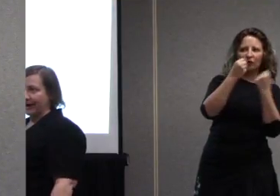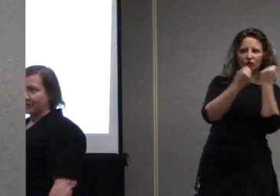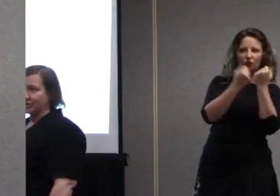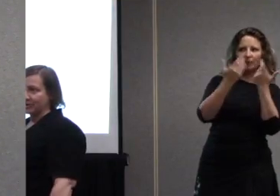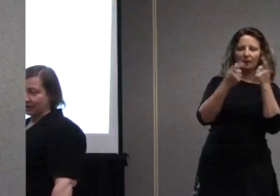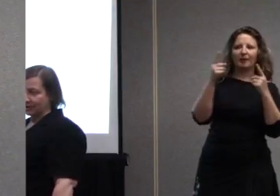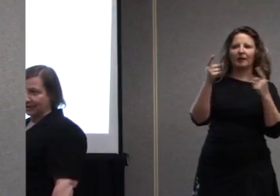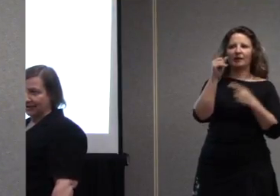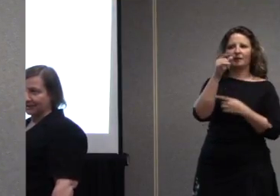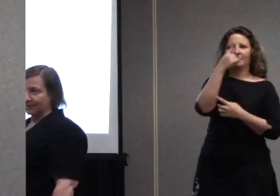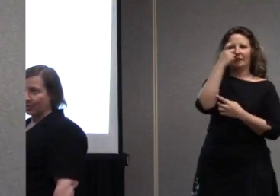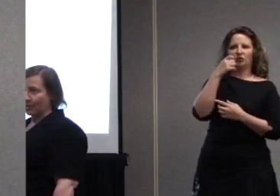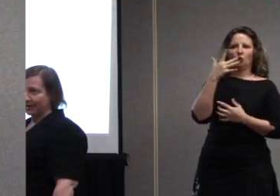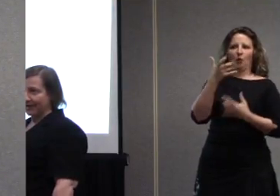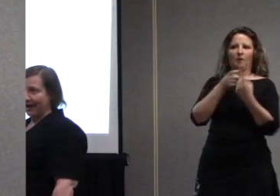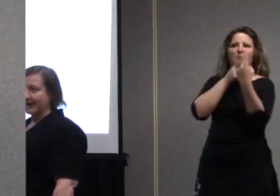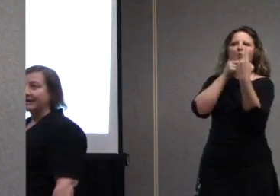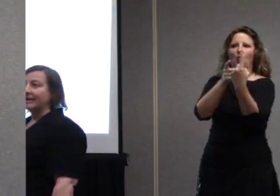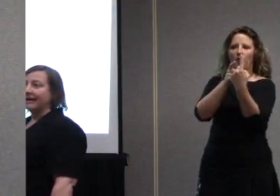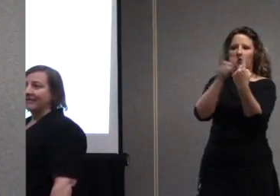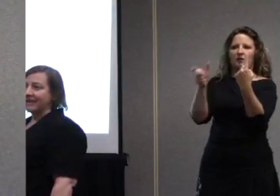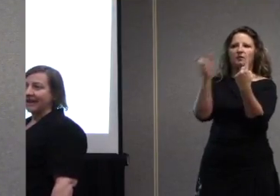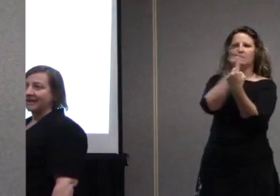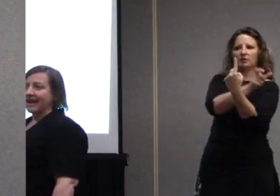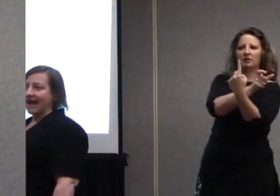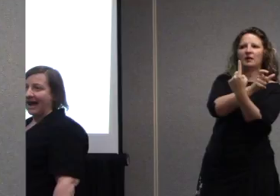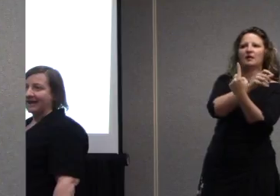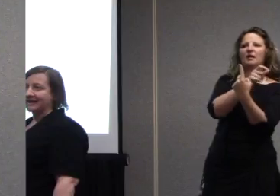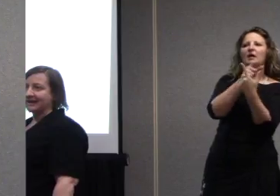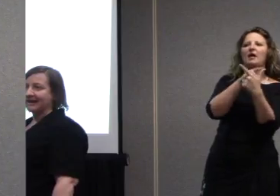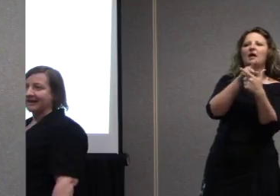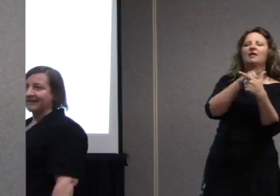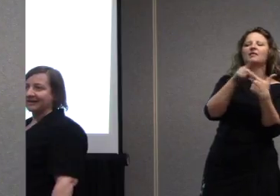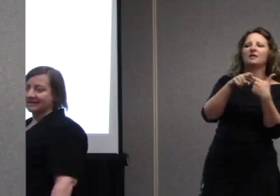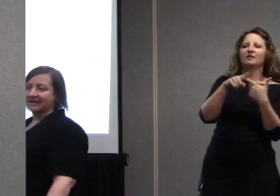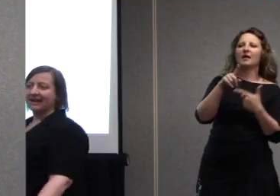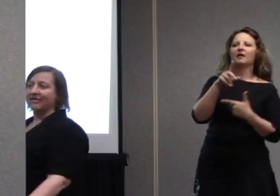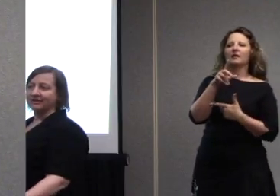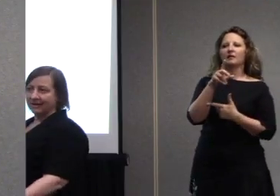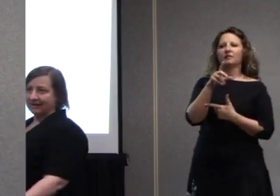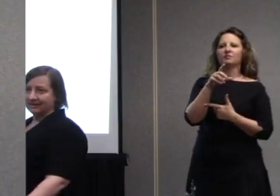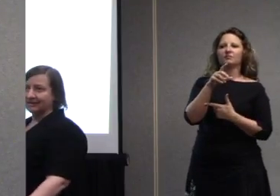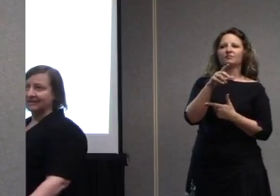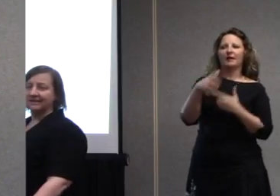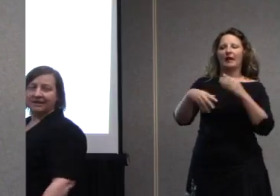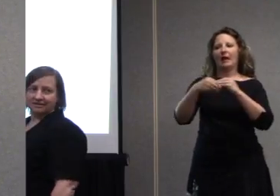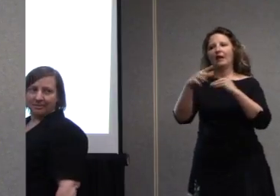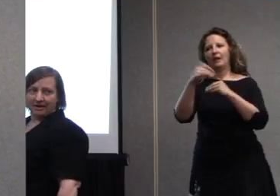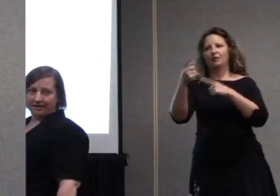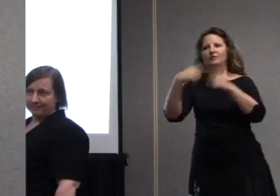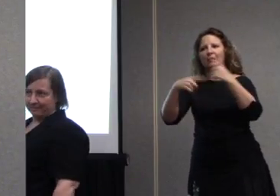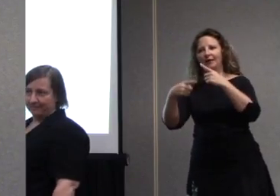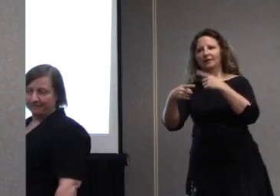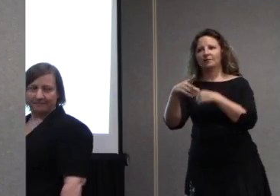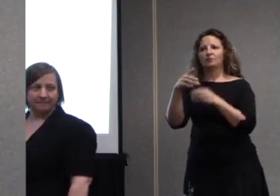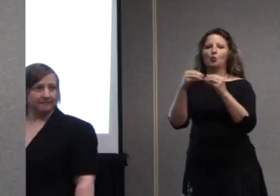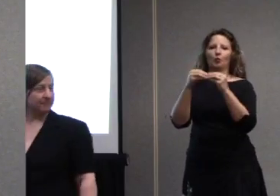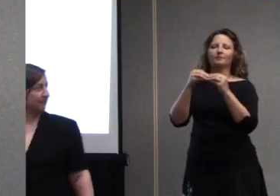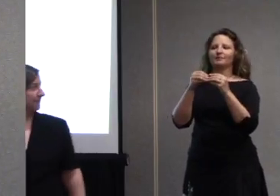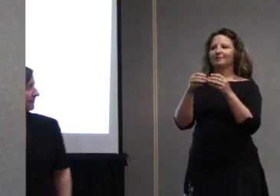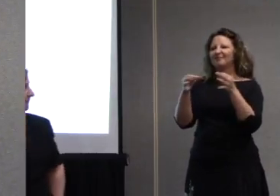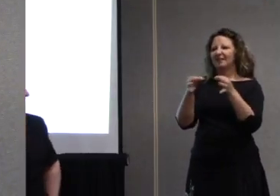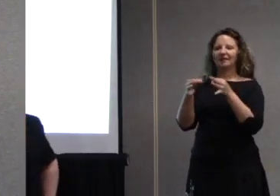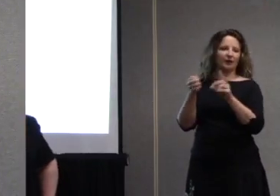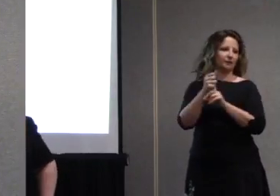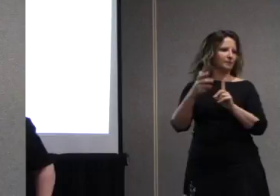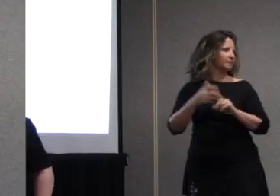and then I would try to move around that grammar structure to get to the point of that, and then add the other sides,